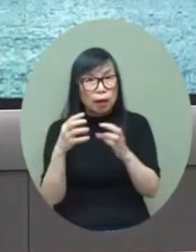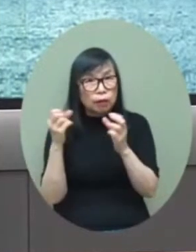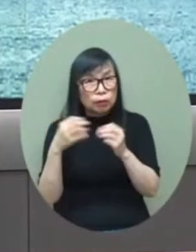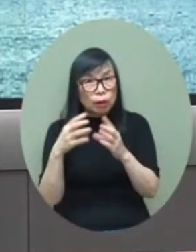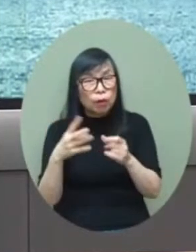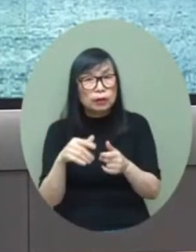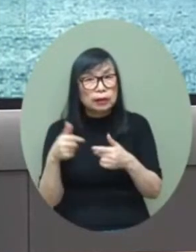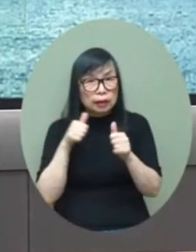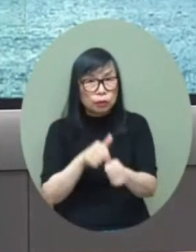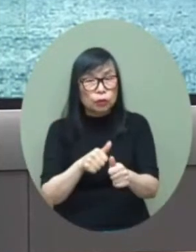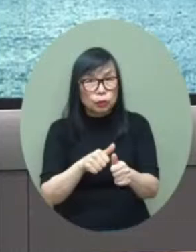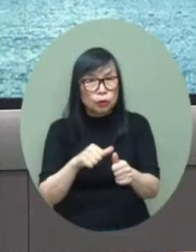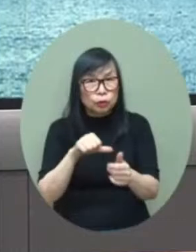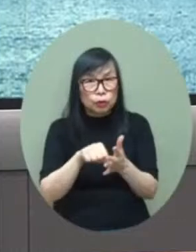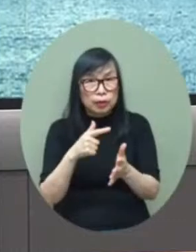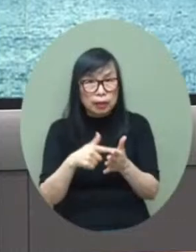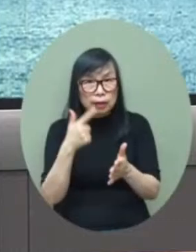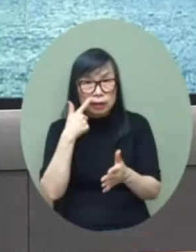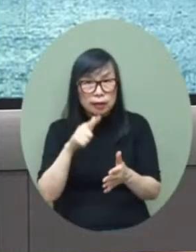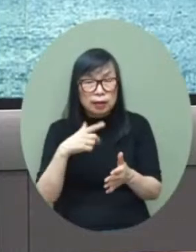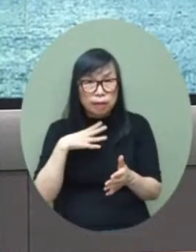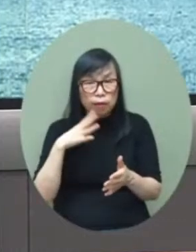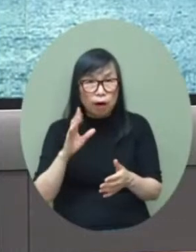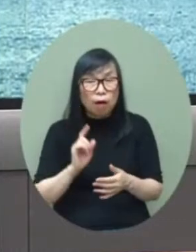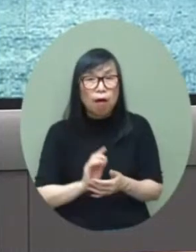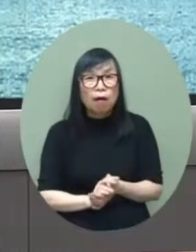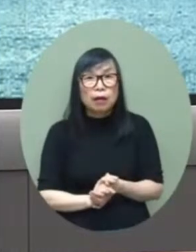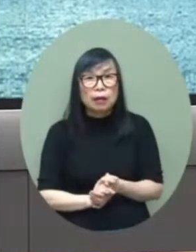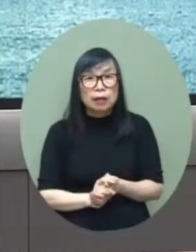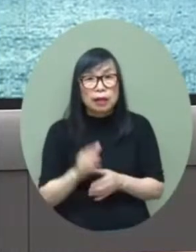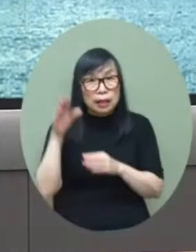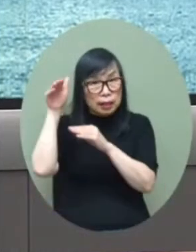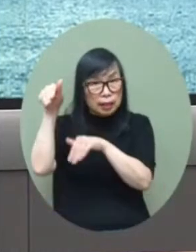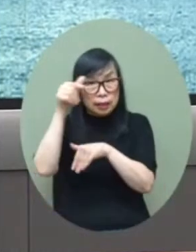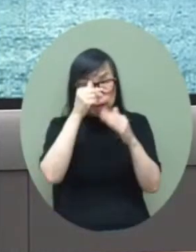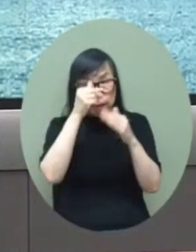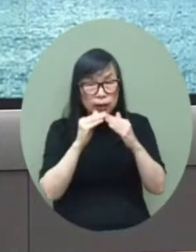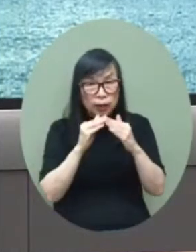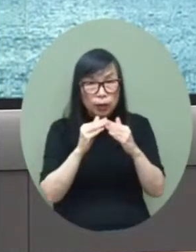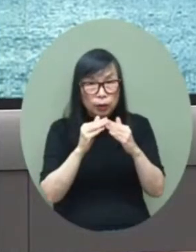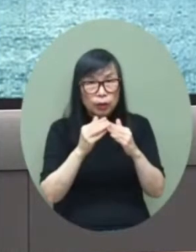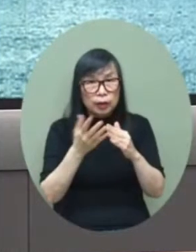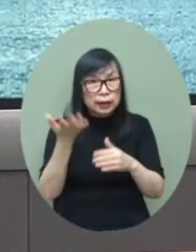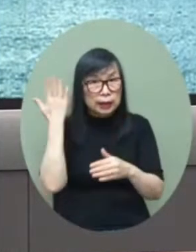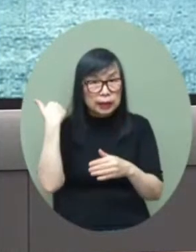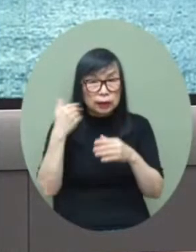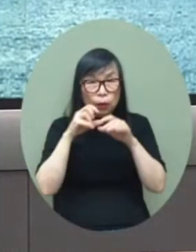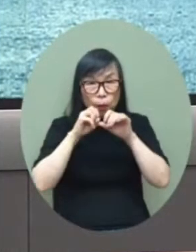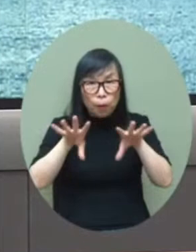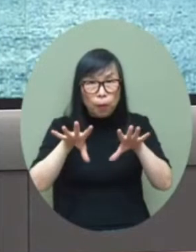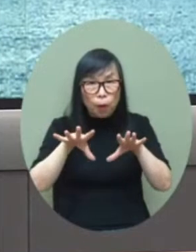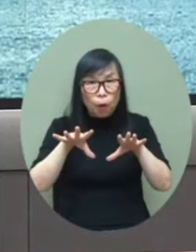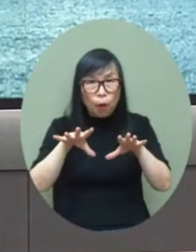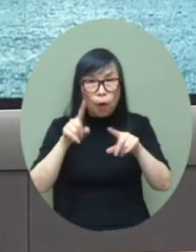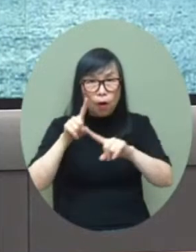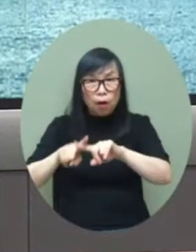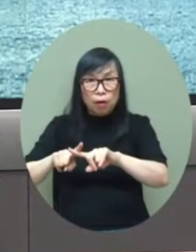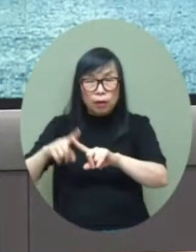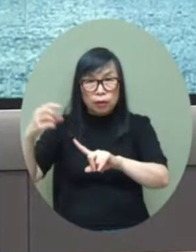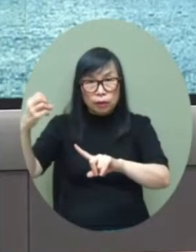will liaise with the CHP to update them on the situation. And